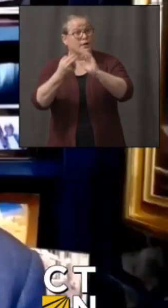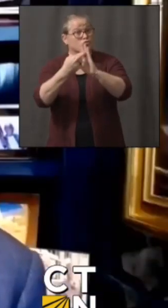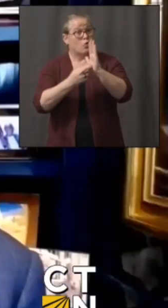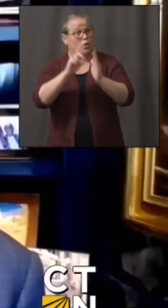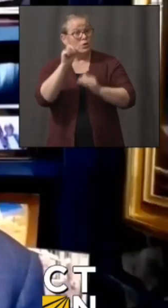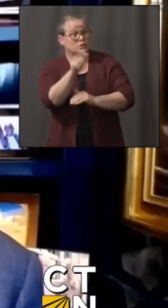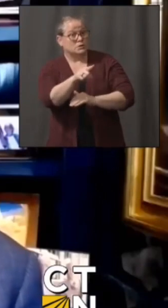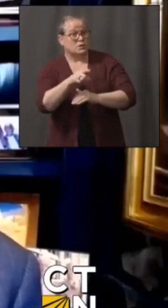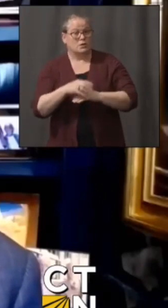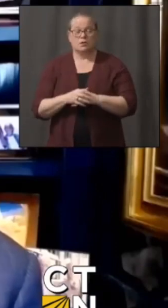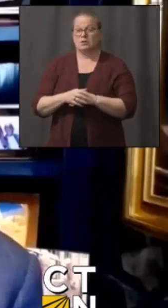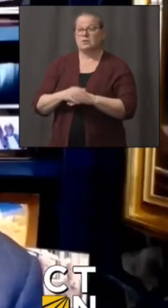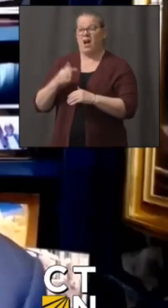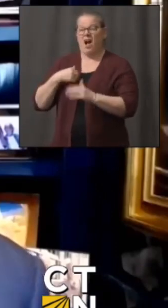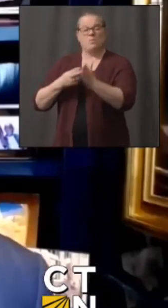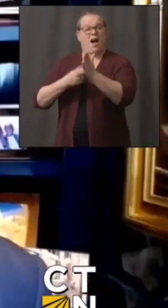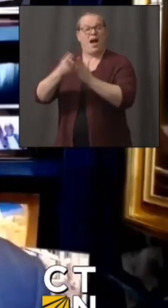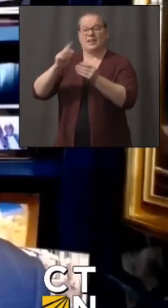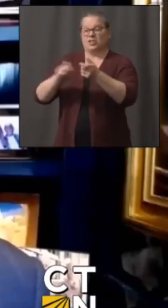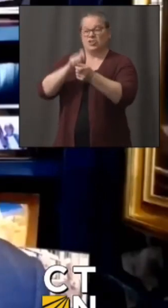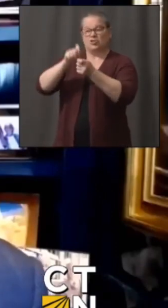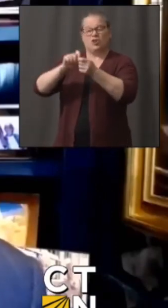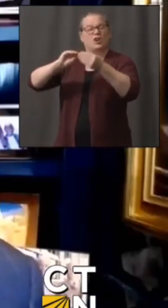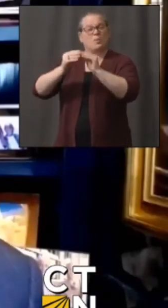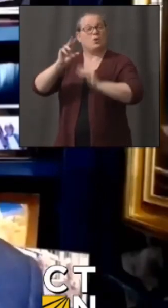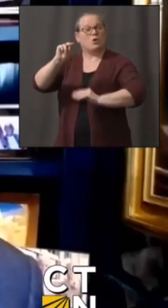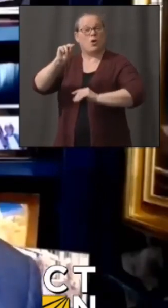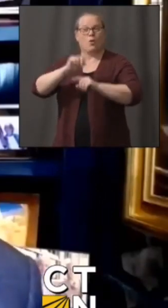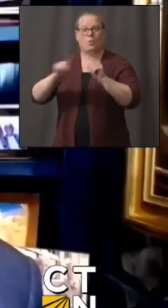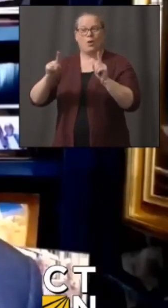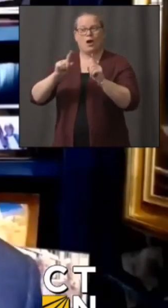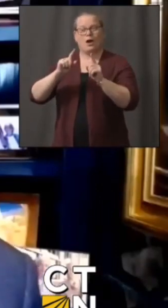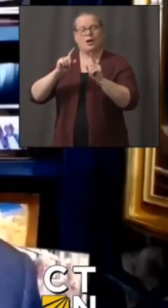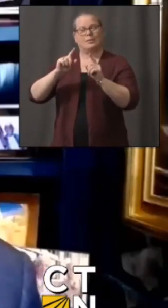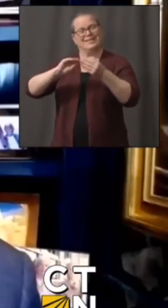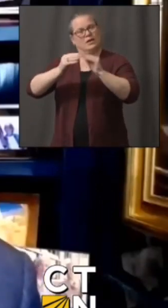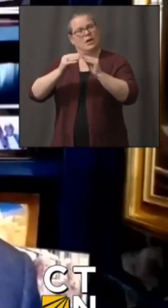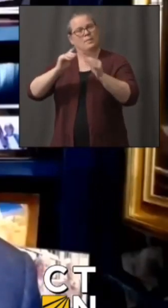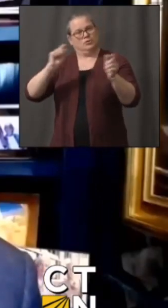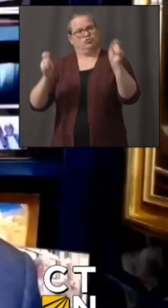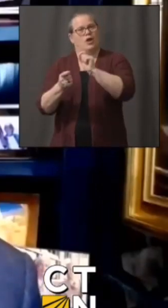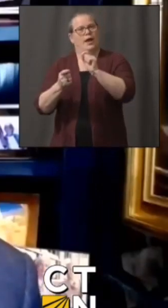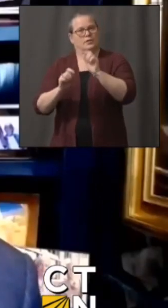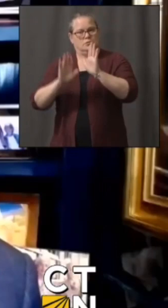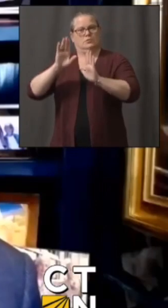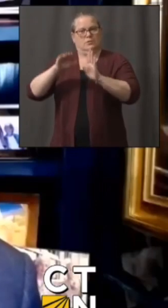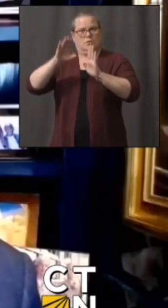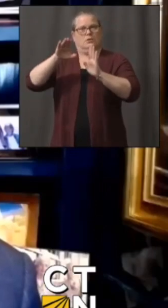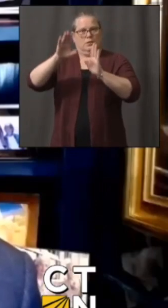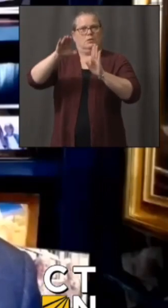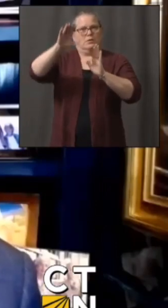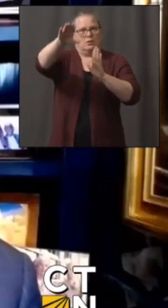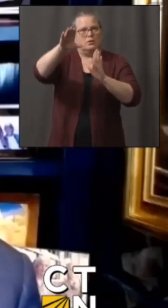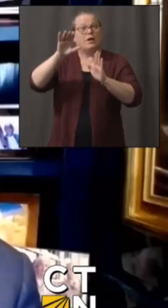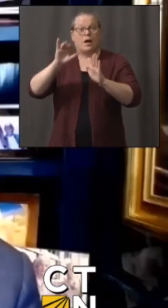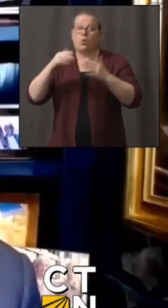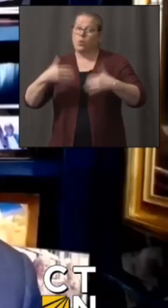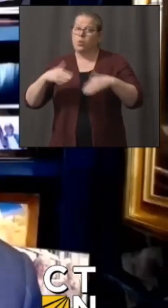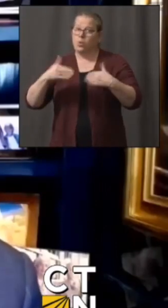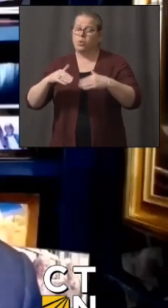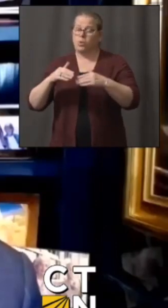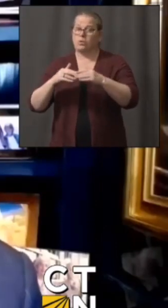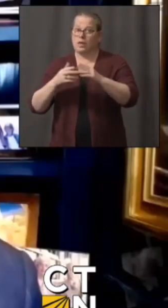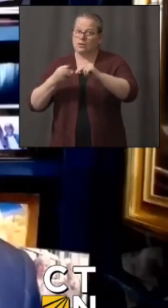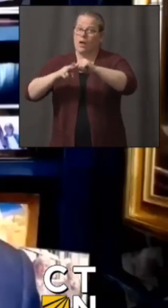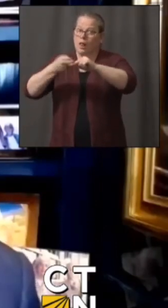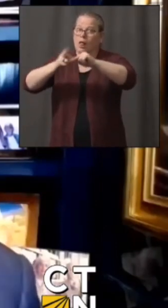And I got to confess, Matt, the rate of change has gone up quite a bit. And as I look in San Antonio and North Dakota, I see that they have